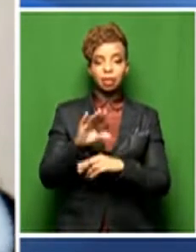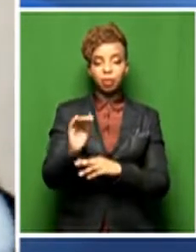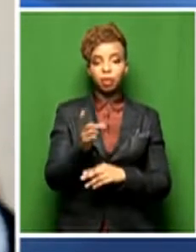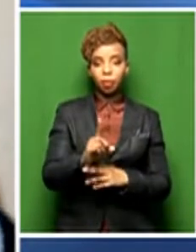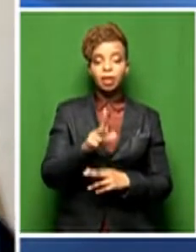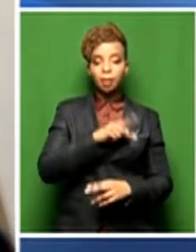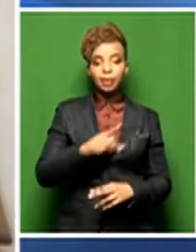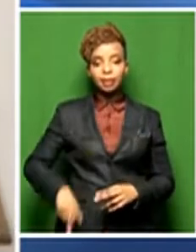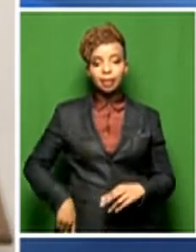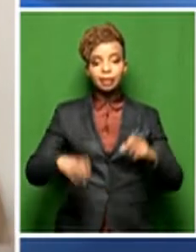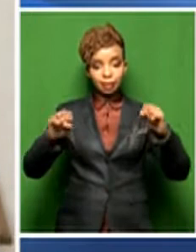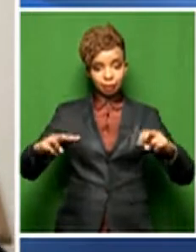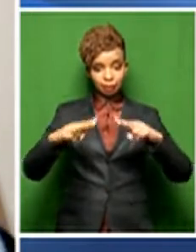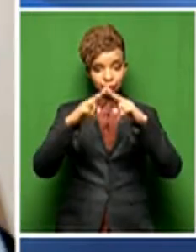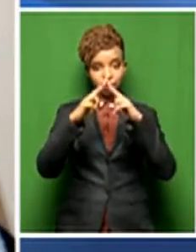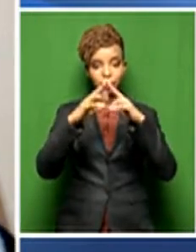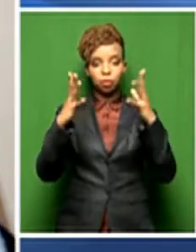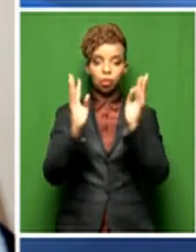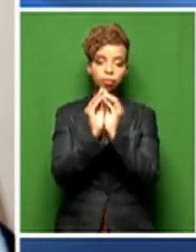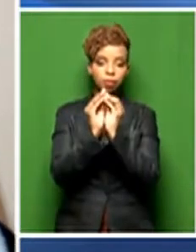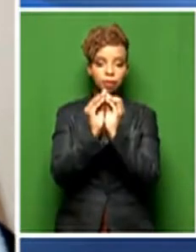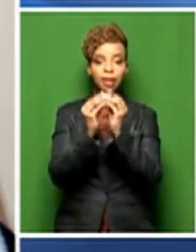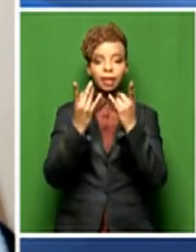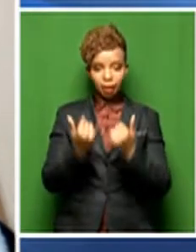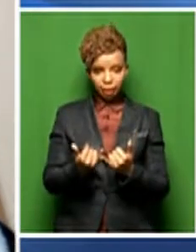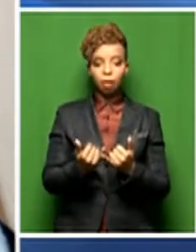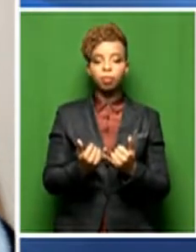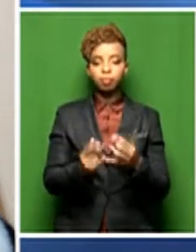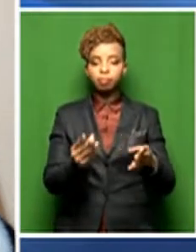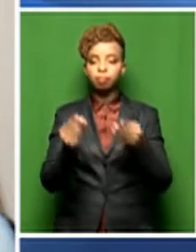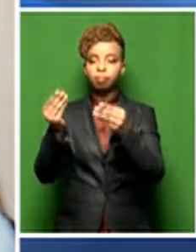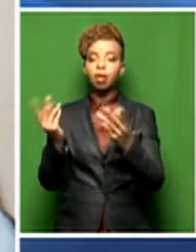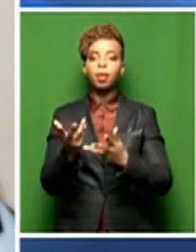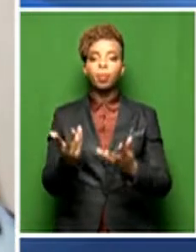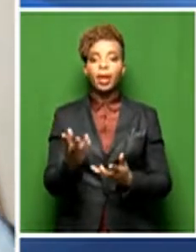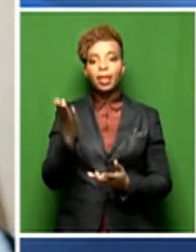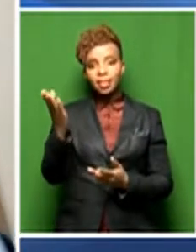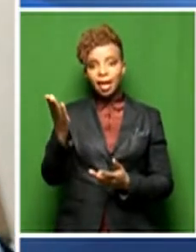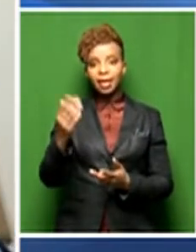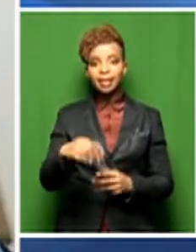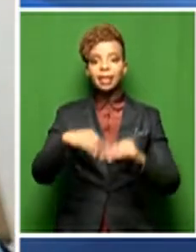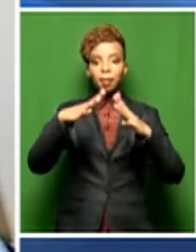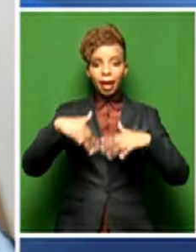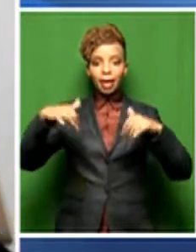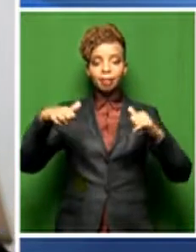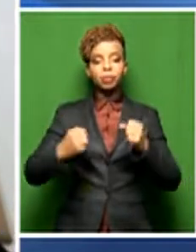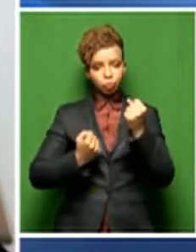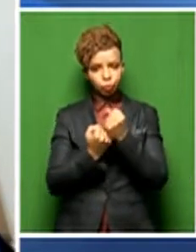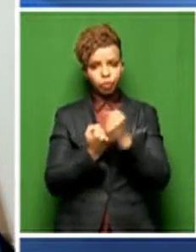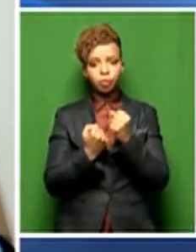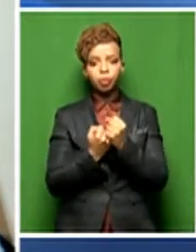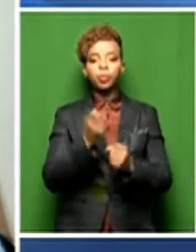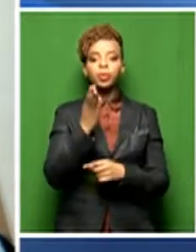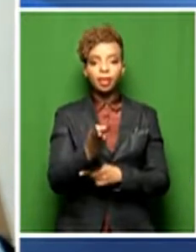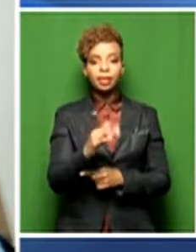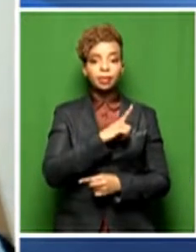going to Parliament. And we support that as the Circle of Global Business Women, so that we can see, because if you look at the statistics,